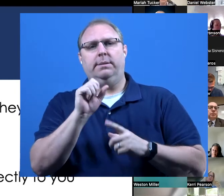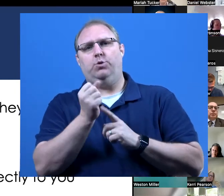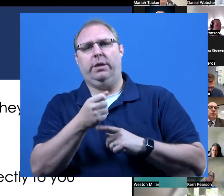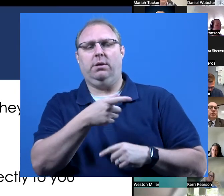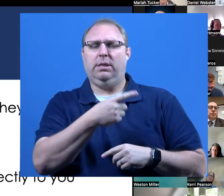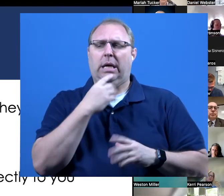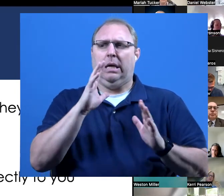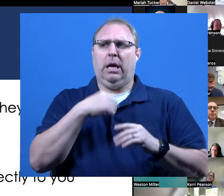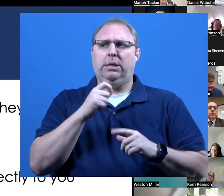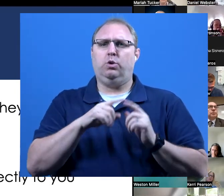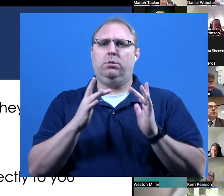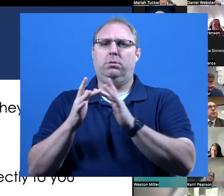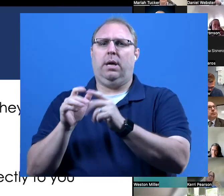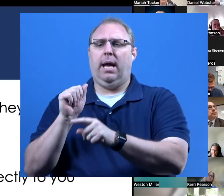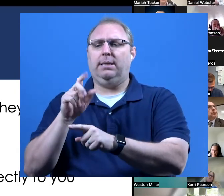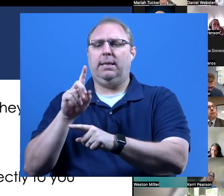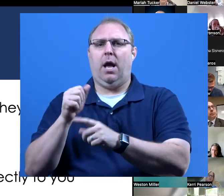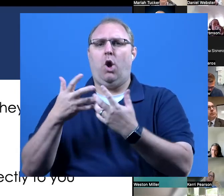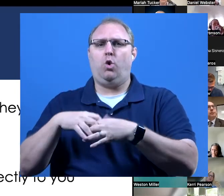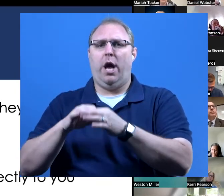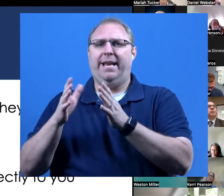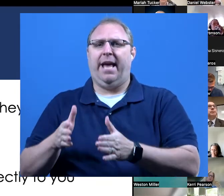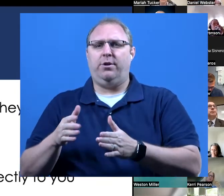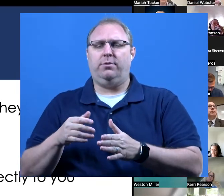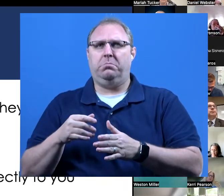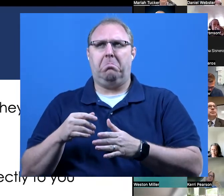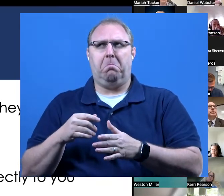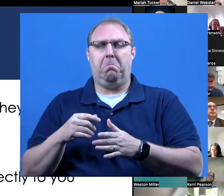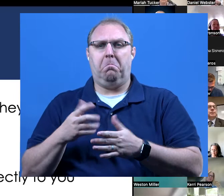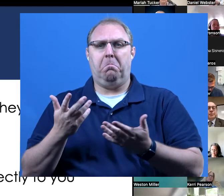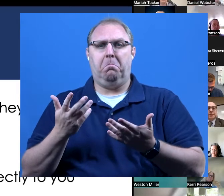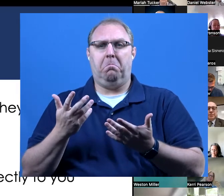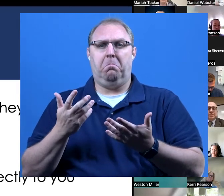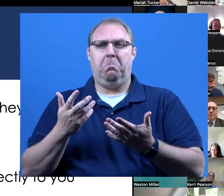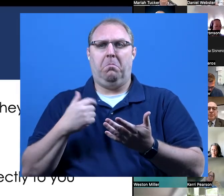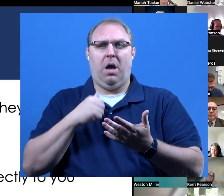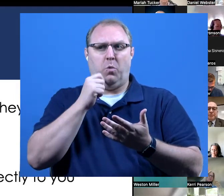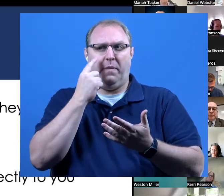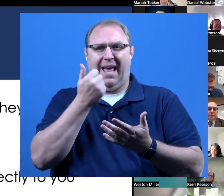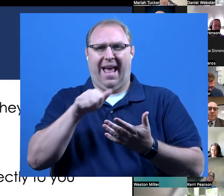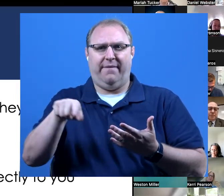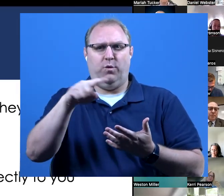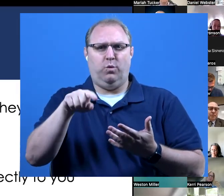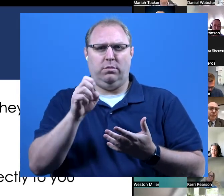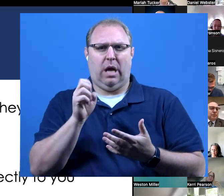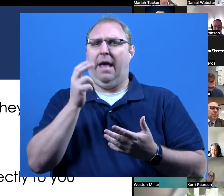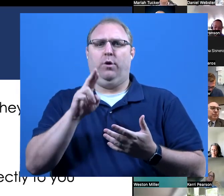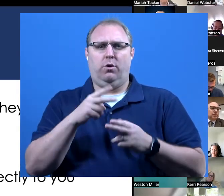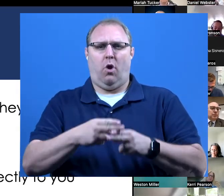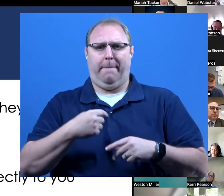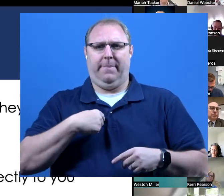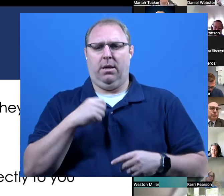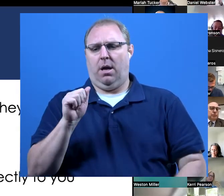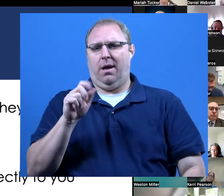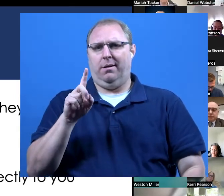this Zoom meeting has ever referred to me as an ADA coordinator, right? But that's what I am. And the way they got that is